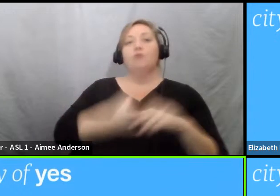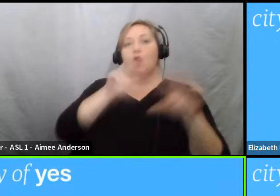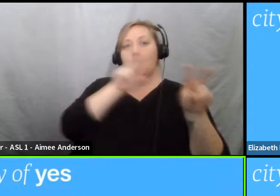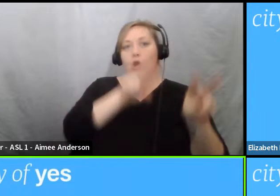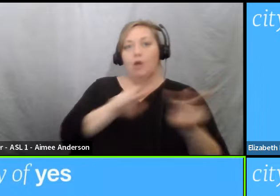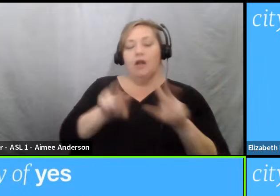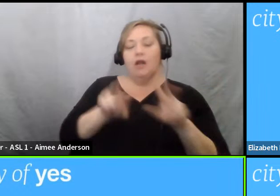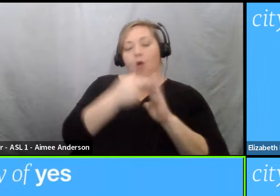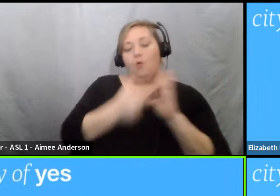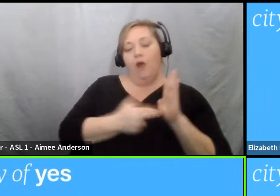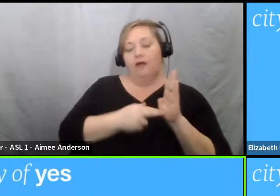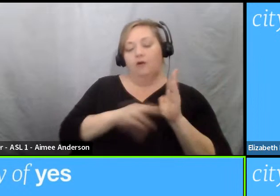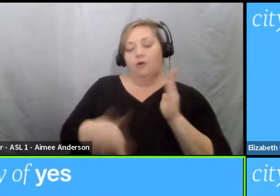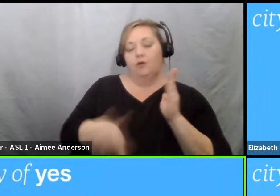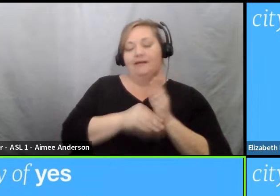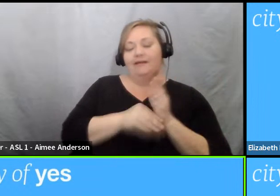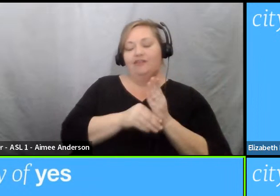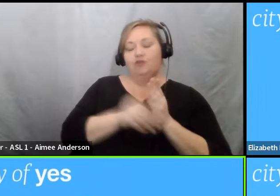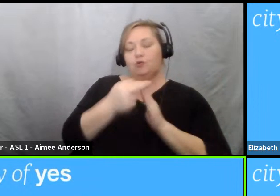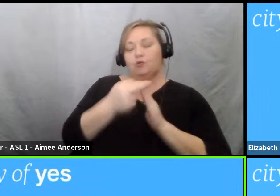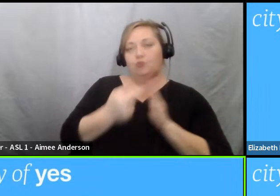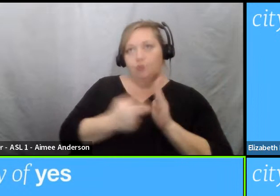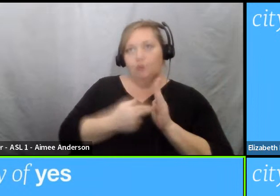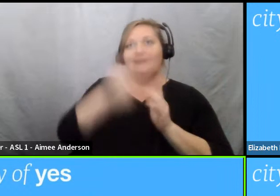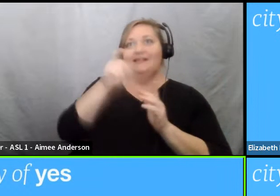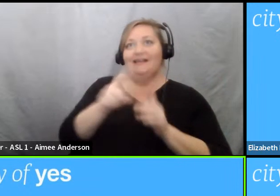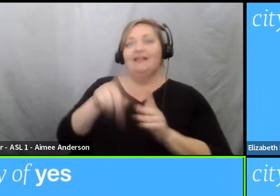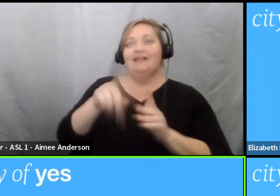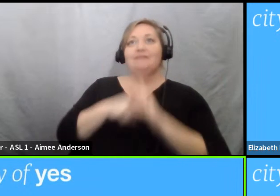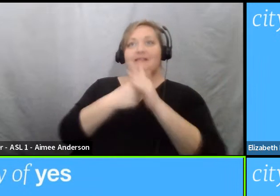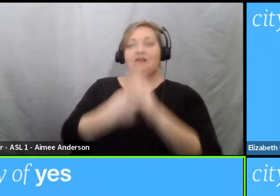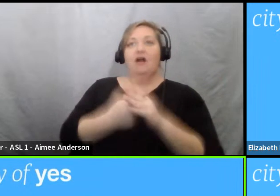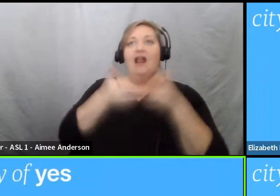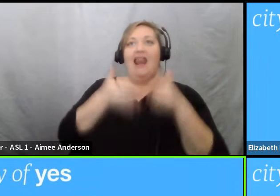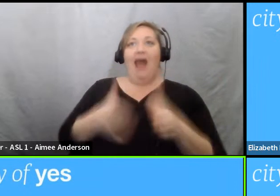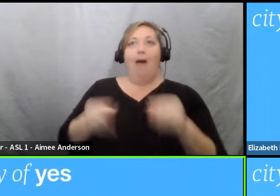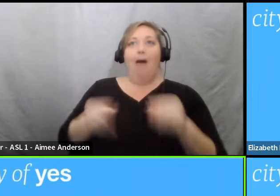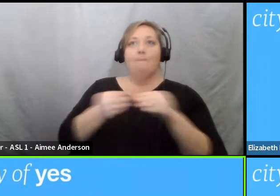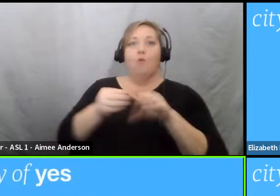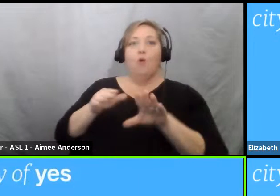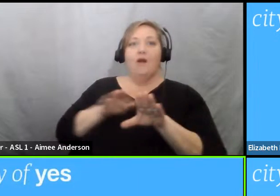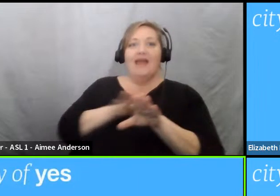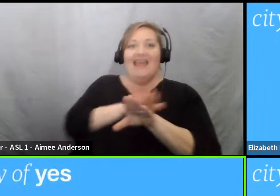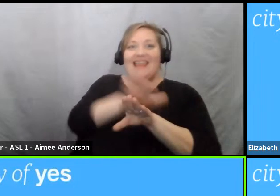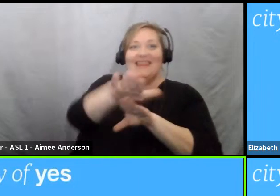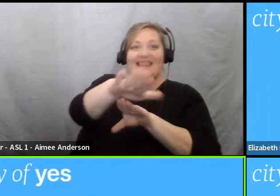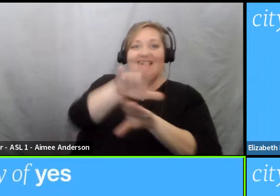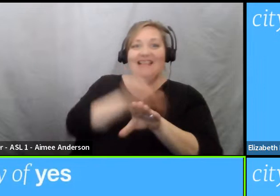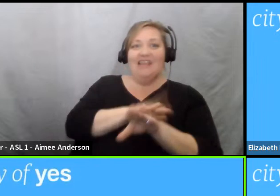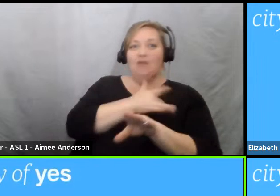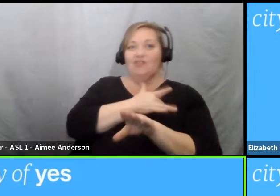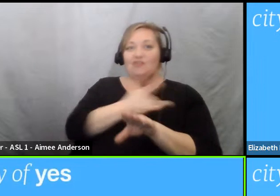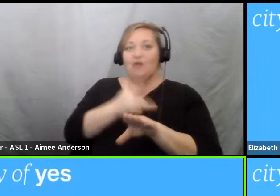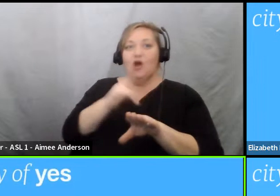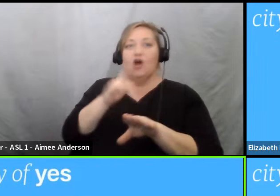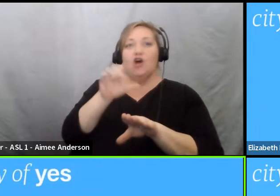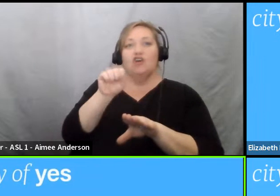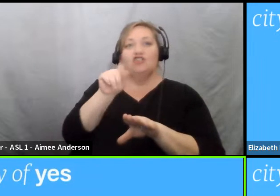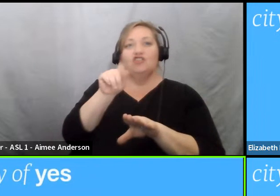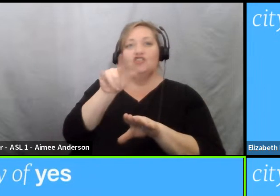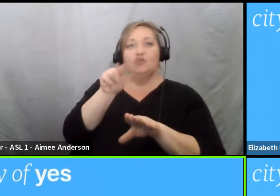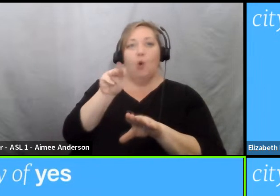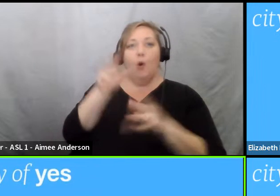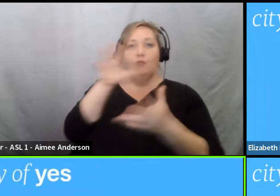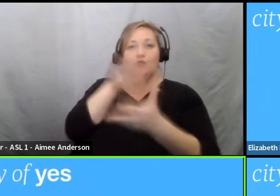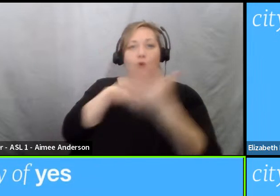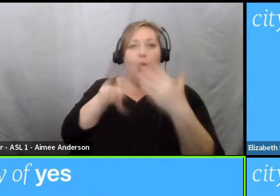or additional rules need to be in place to allow them in more inland areas that might be susceptible to stormwater flooding. So those